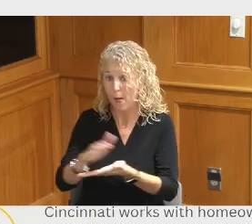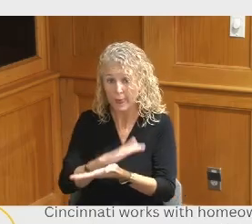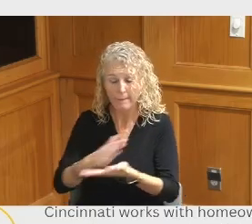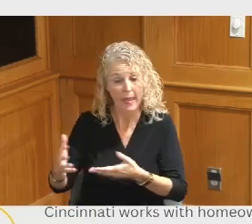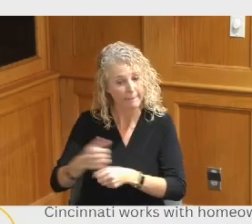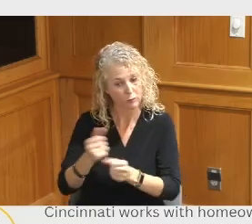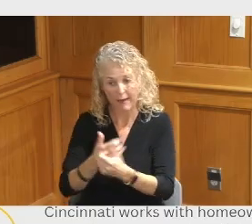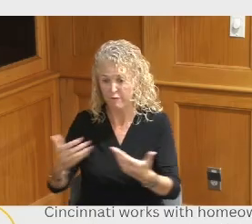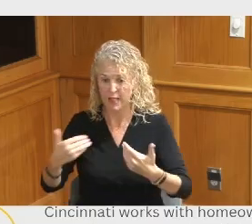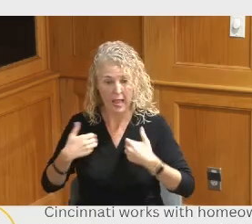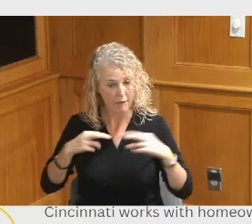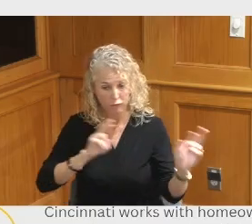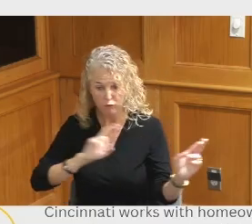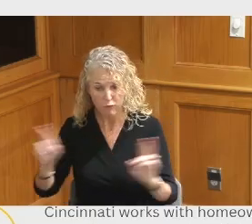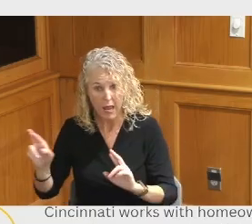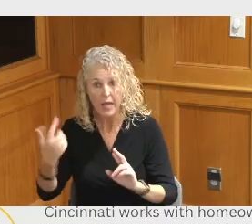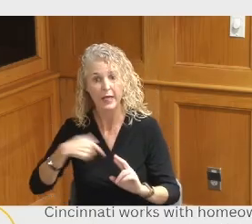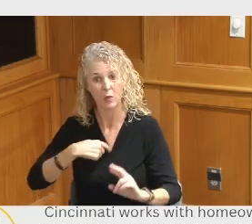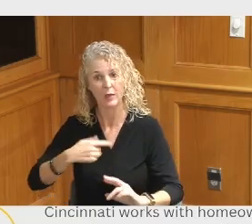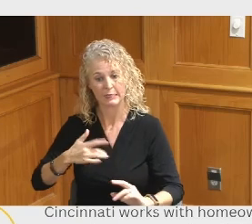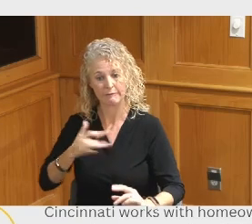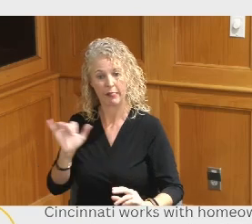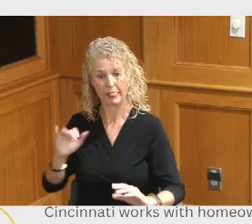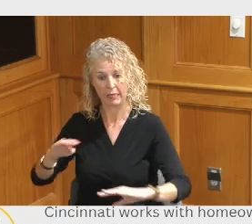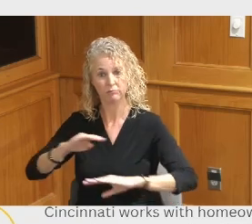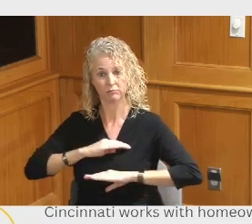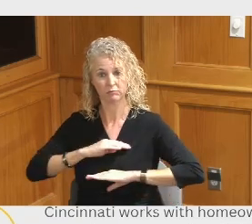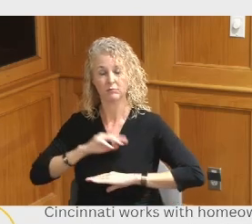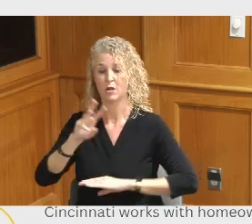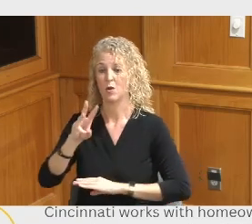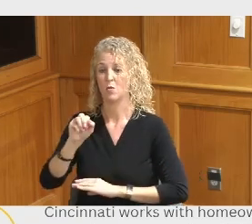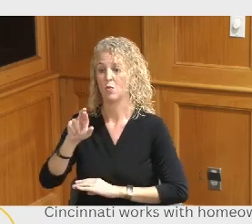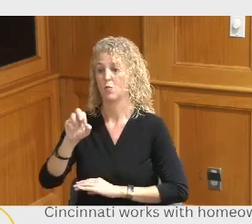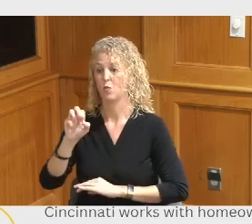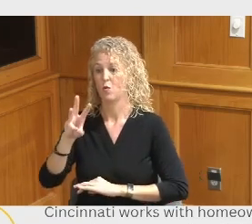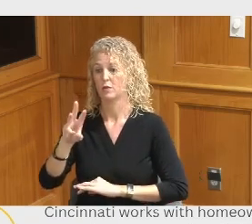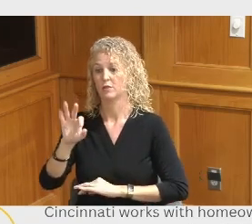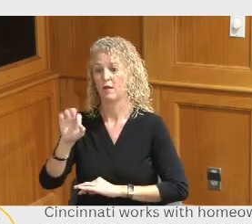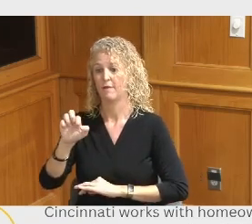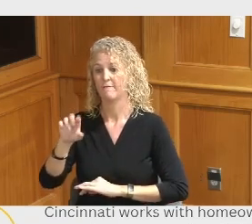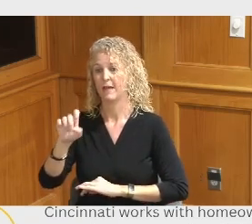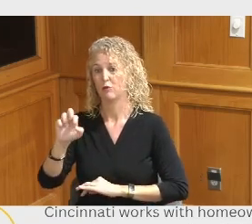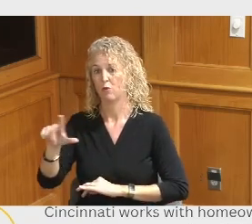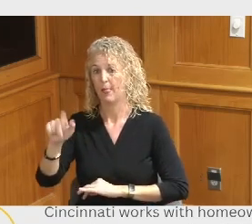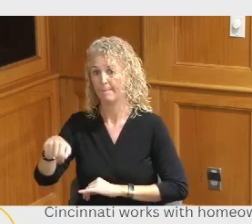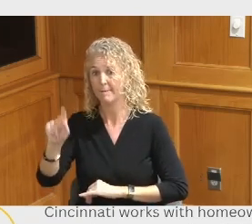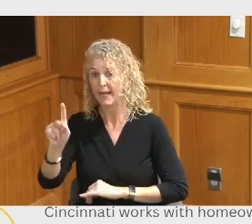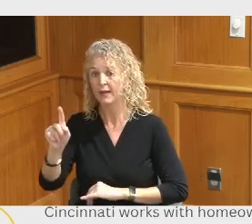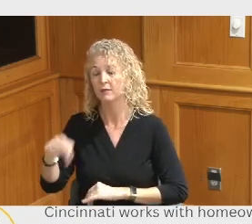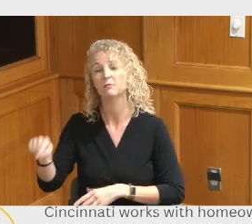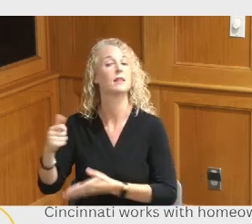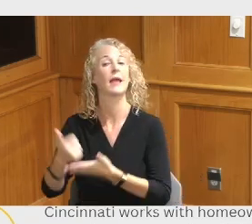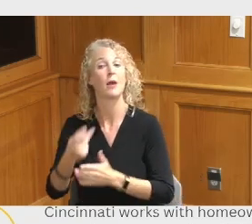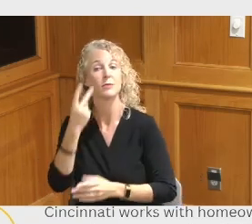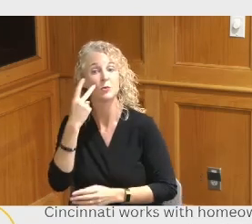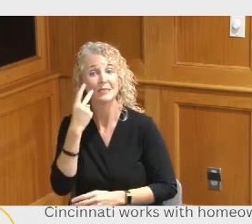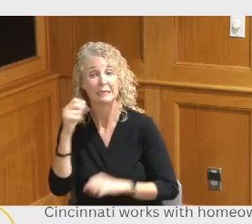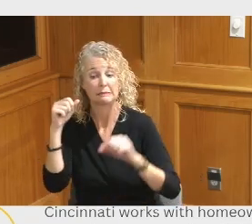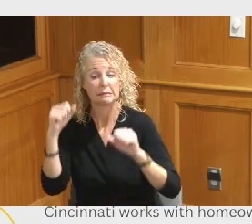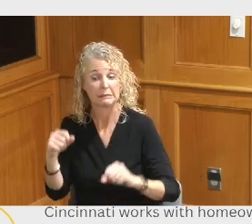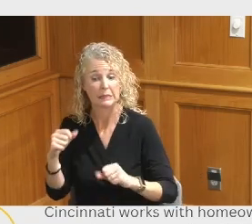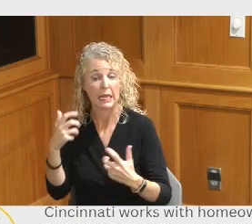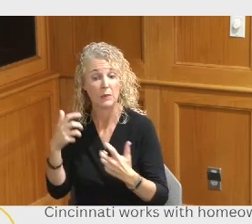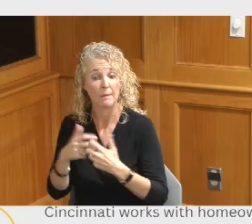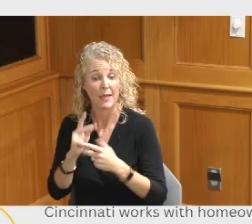that everything is gathered and it meets our expectations, it moves to Warsaw Federal, where they will then determine if the homeowner is able to